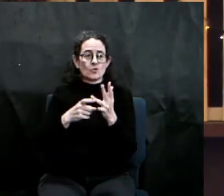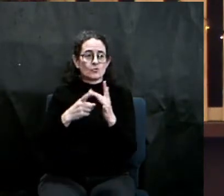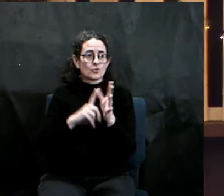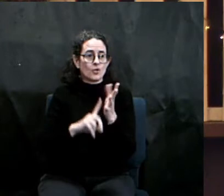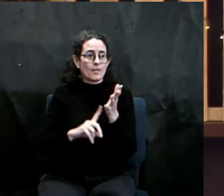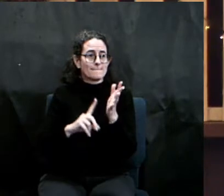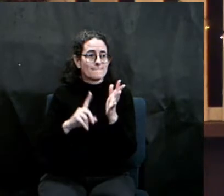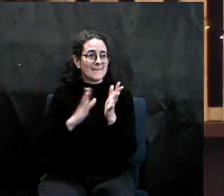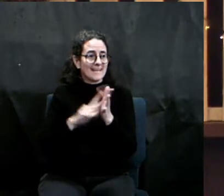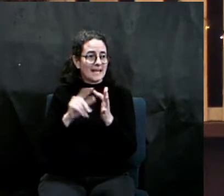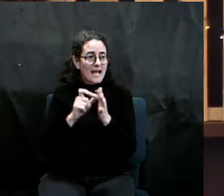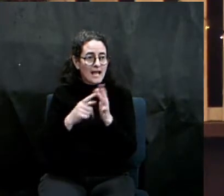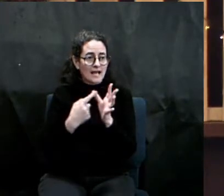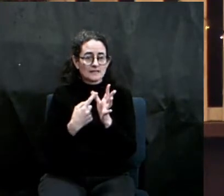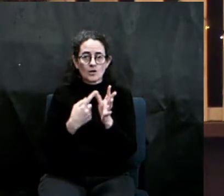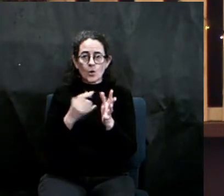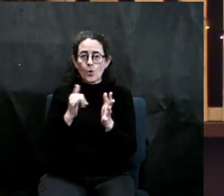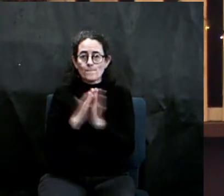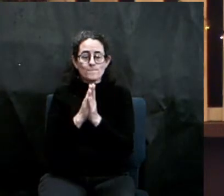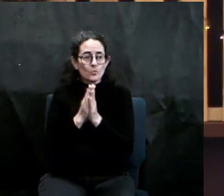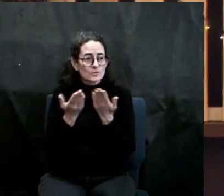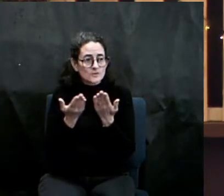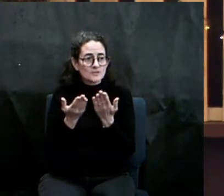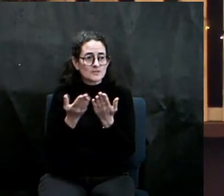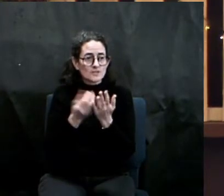people to engage with the gospel and give them as gifts?